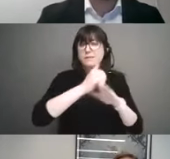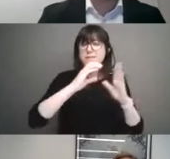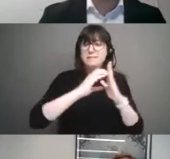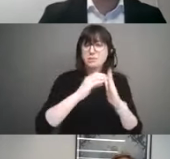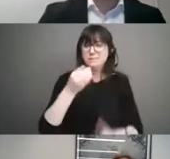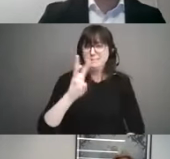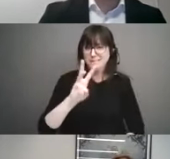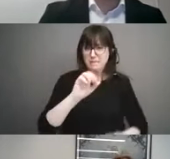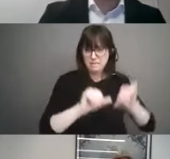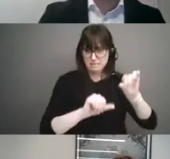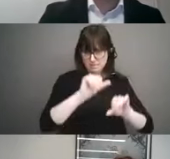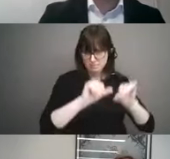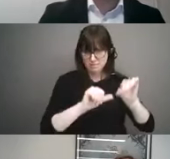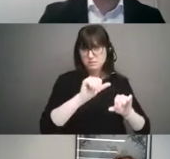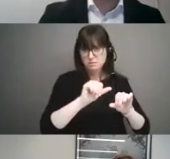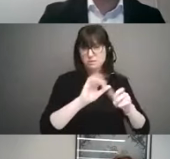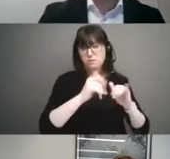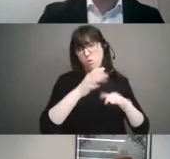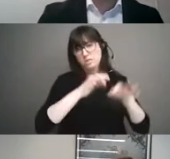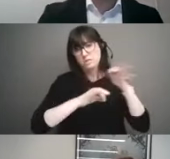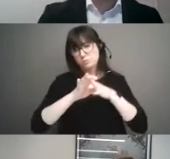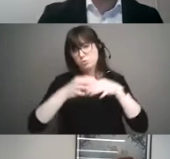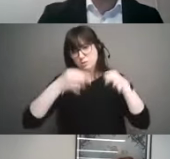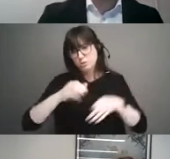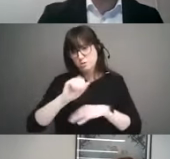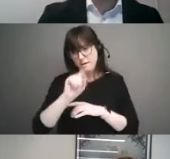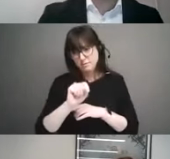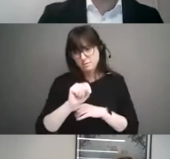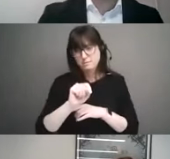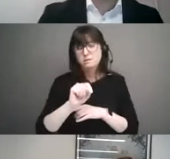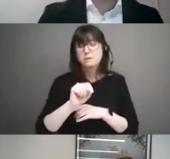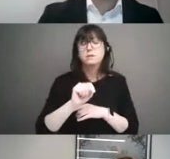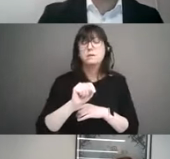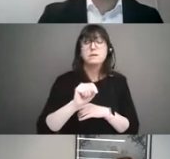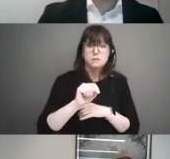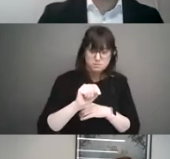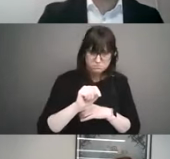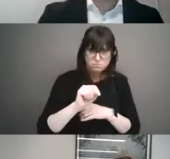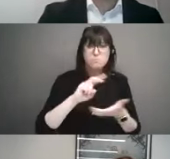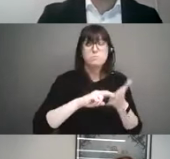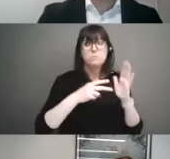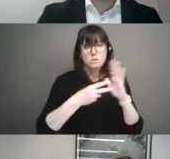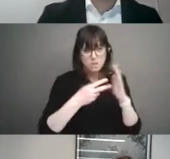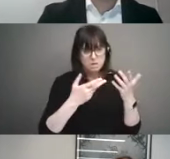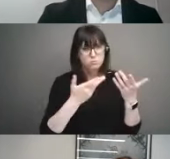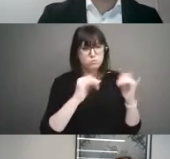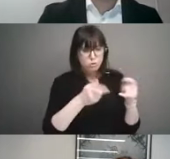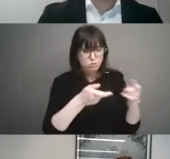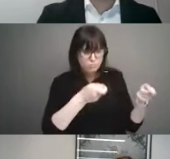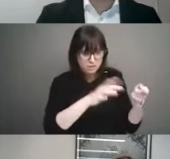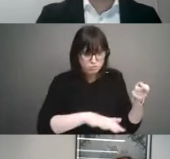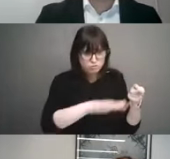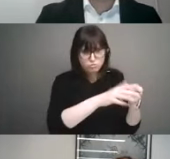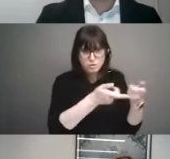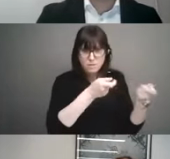assessment arranged for under the Substitute Decisions Act, whereupon a finding of incapacity to manage property would mean that the public guardian